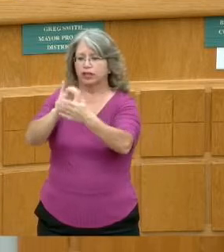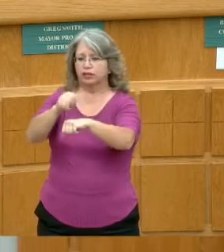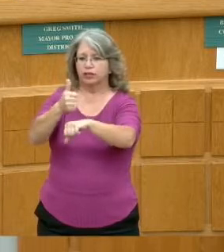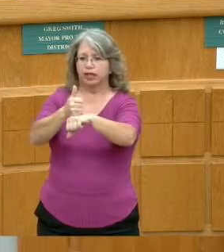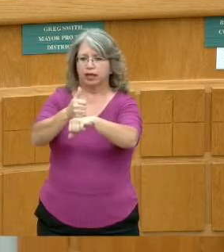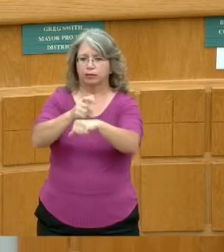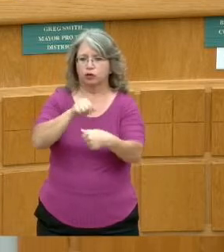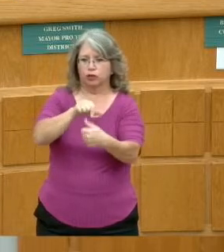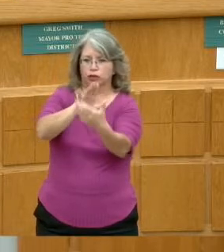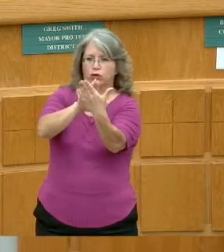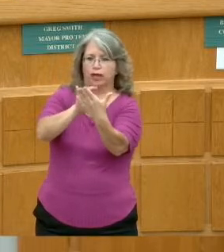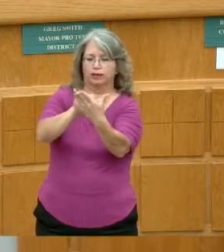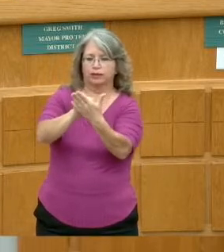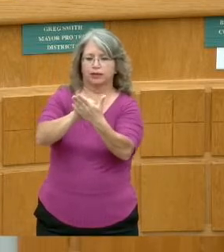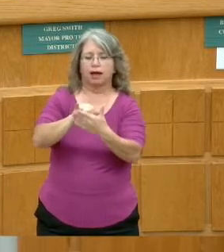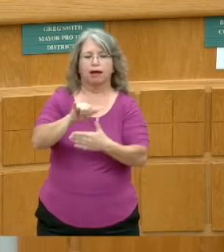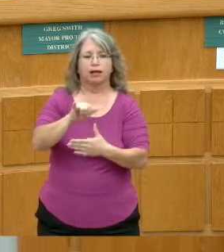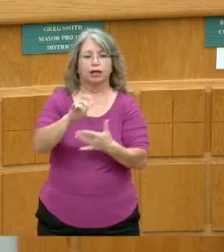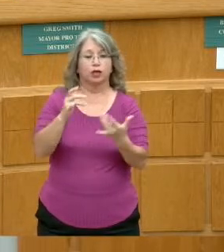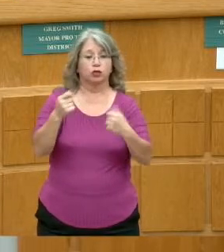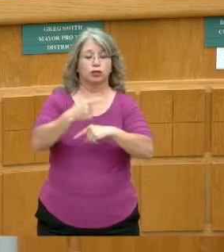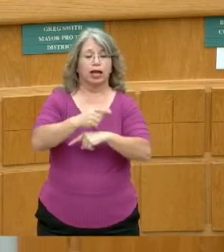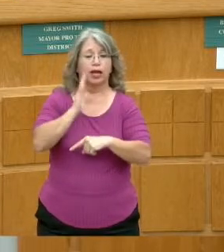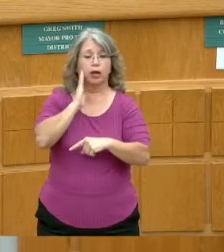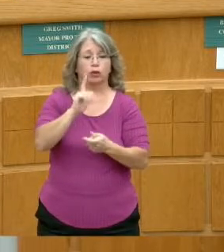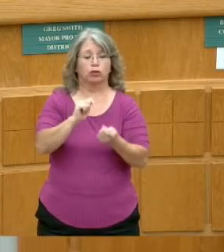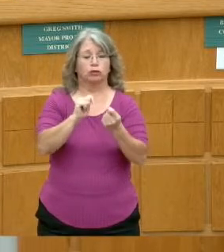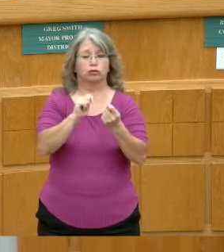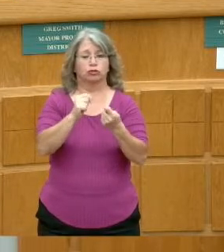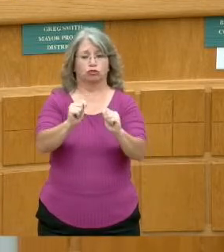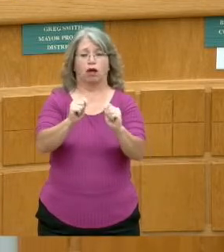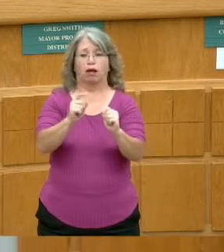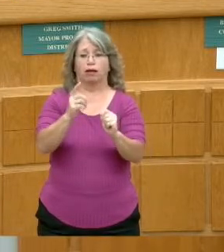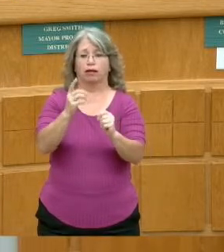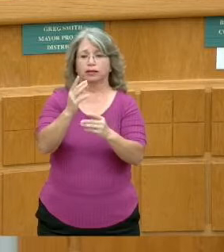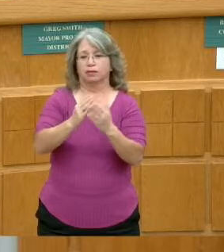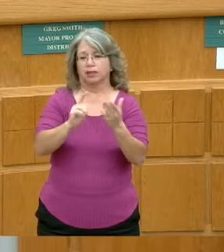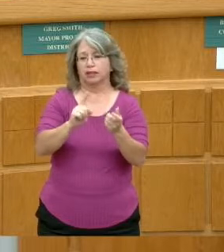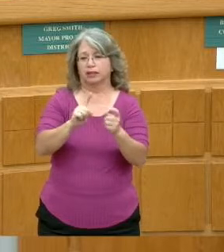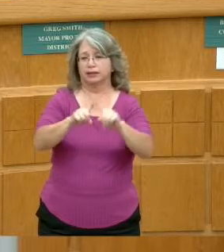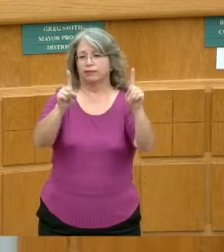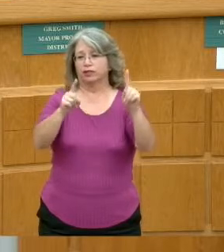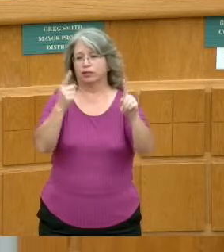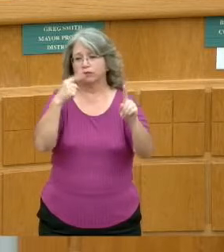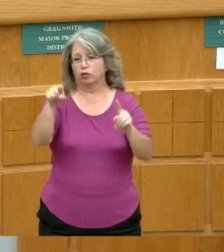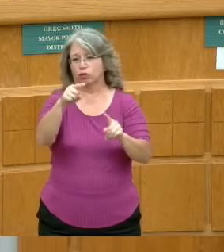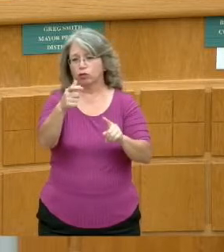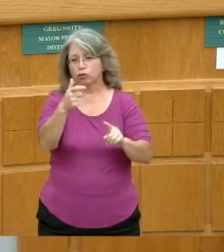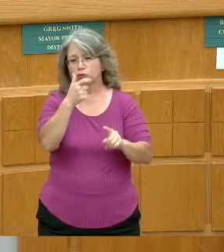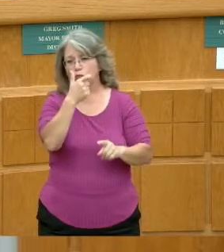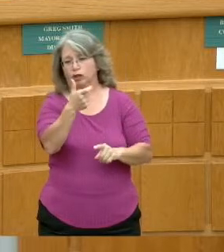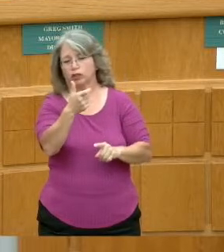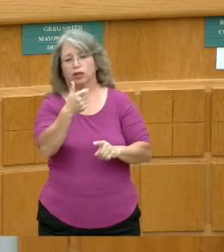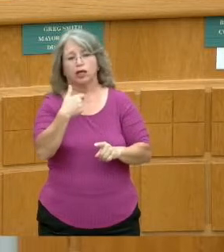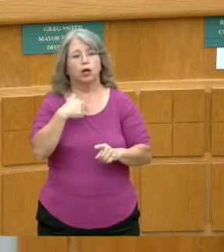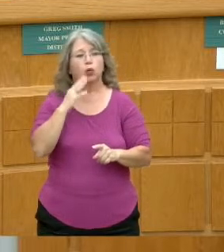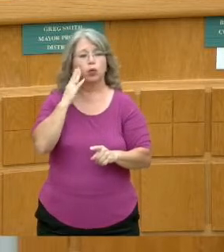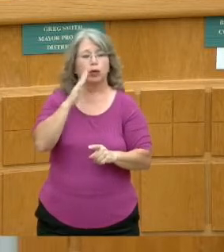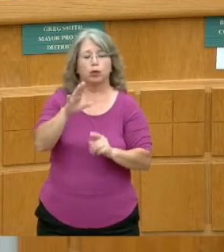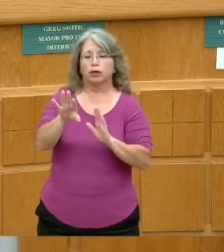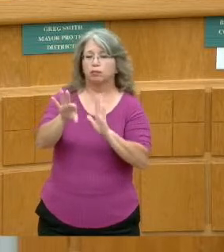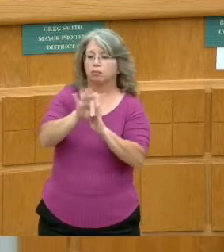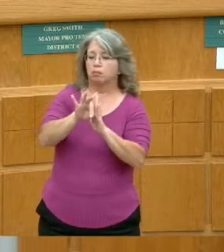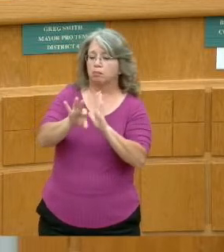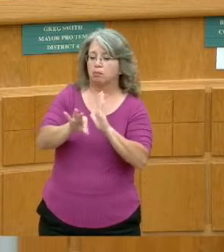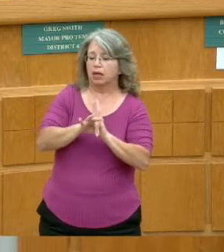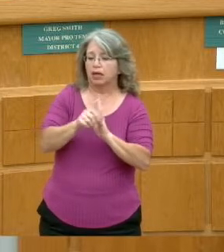we're going to try something a little bit different to those of you watching online. We'll select a few questions from that are